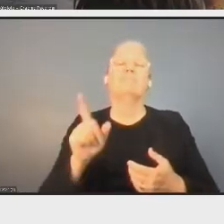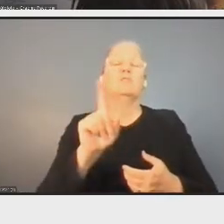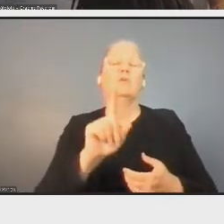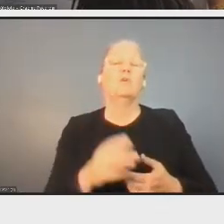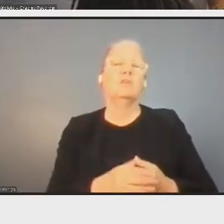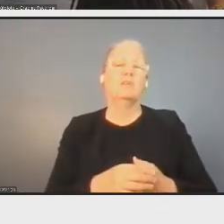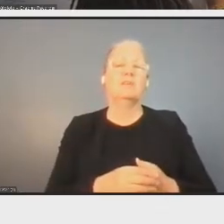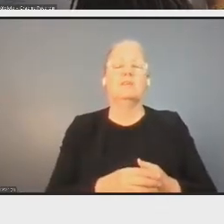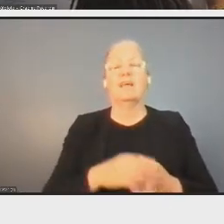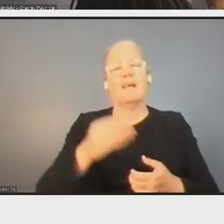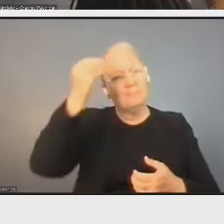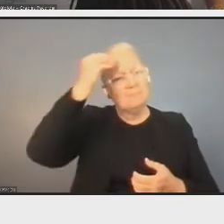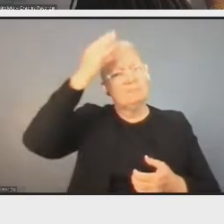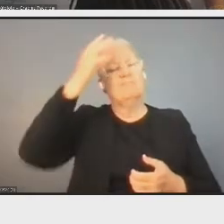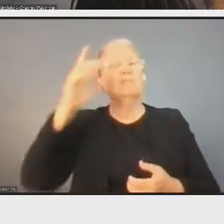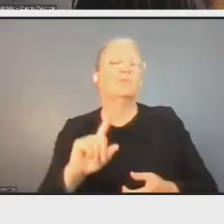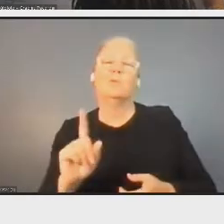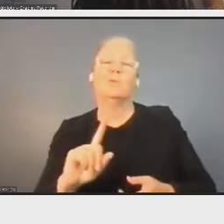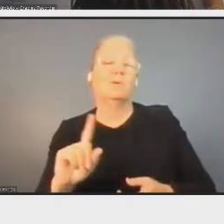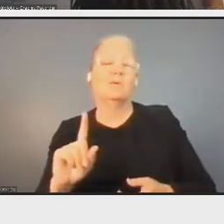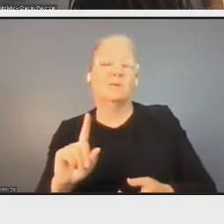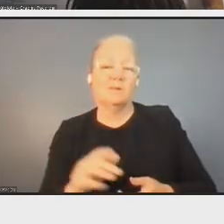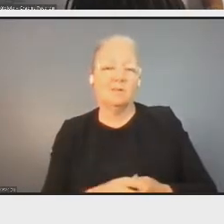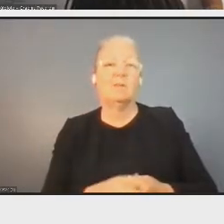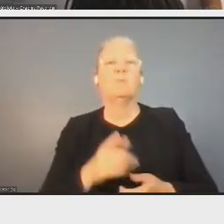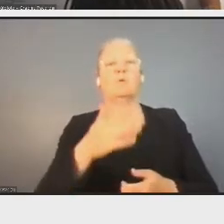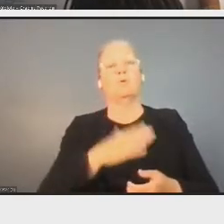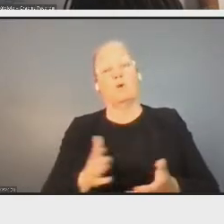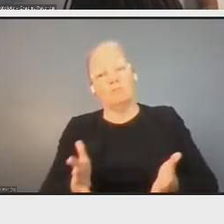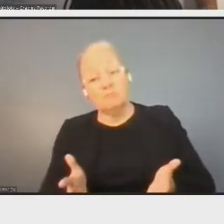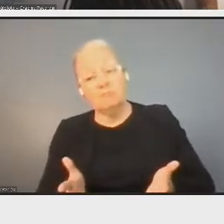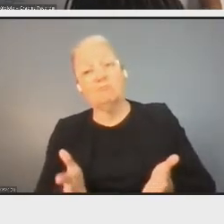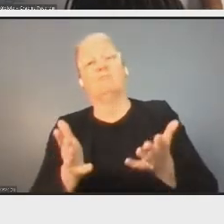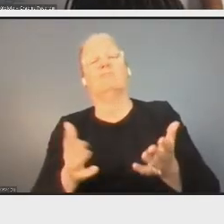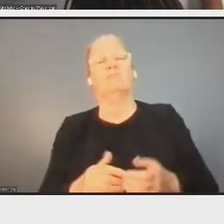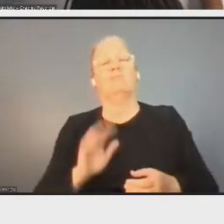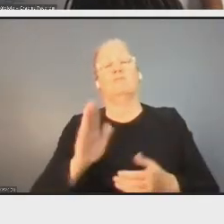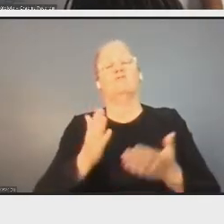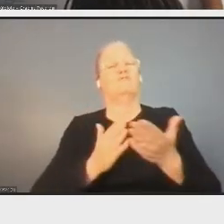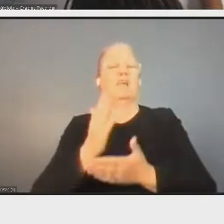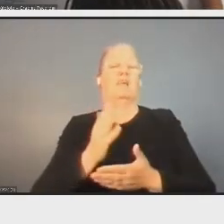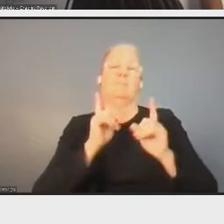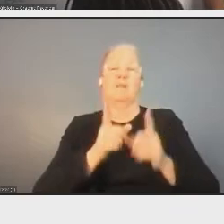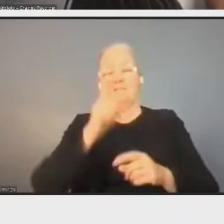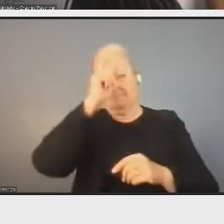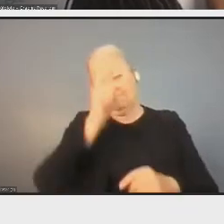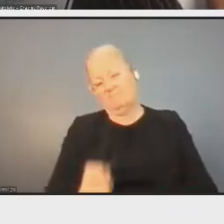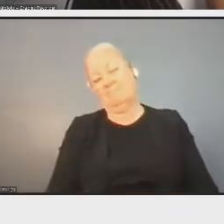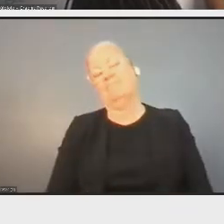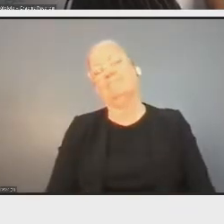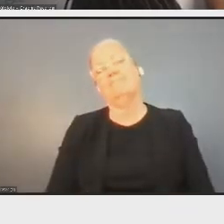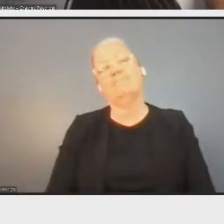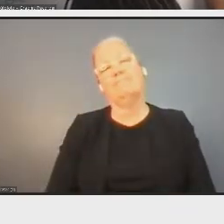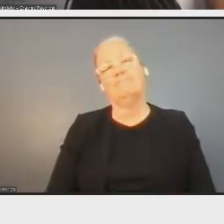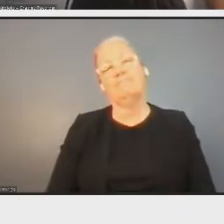knowledge out there. But for enabling environment, their rights have to be recognized. You